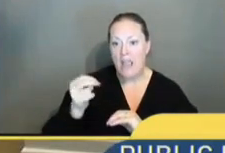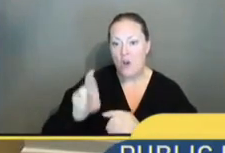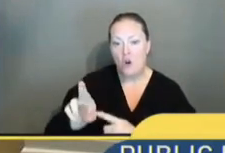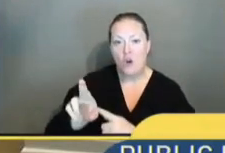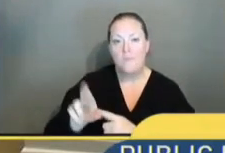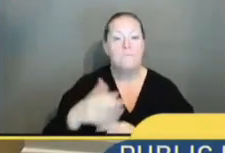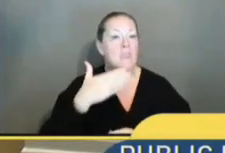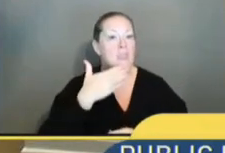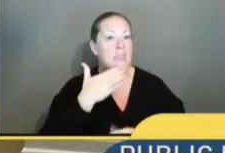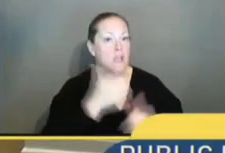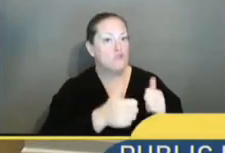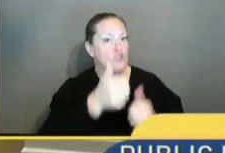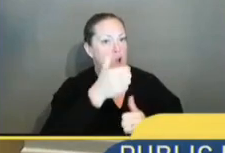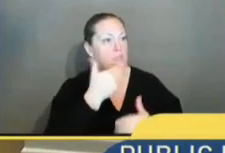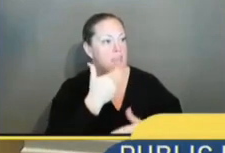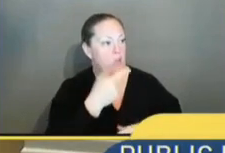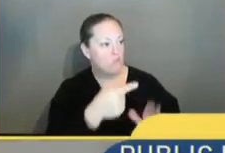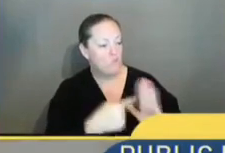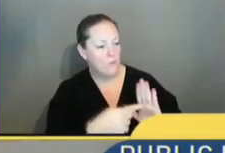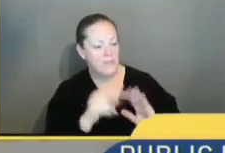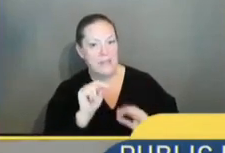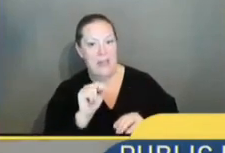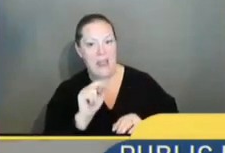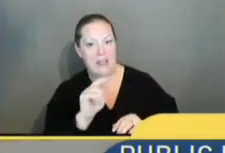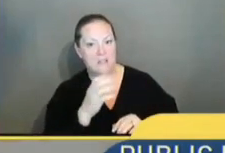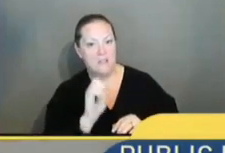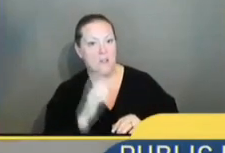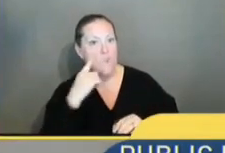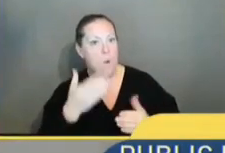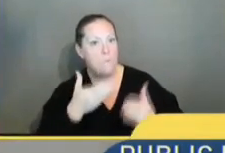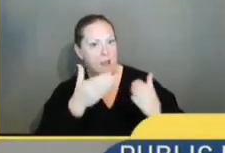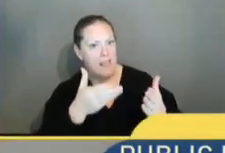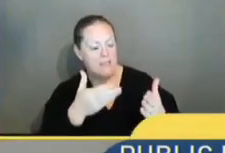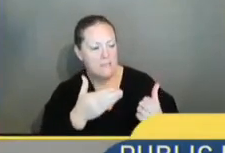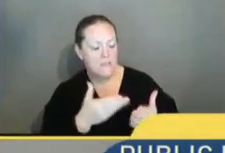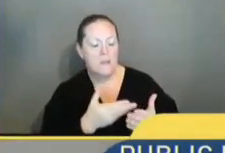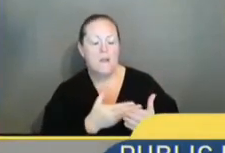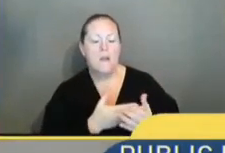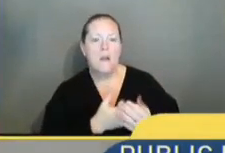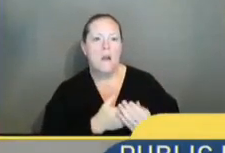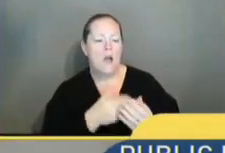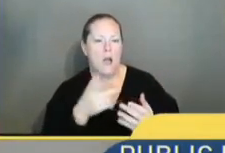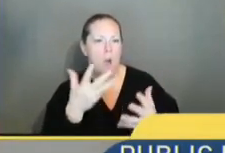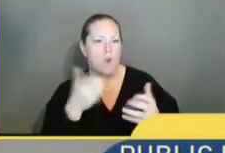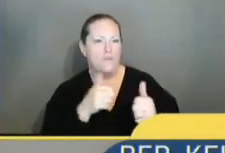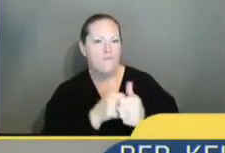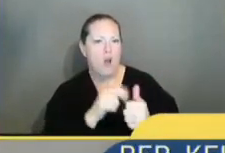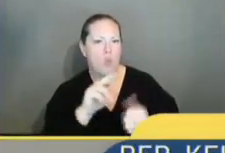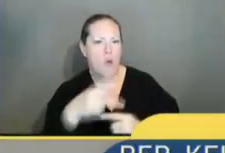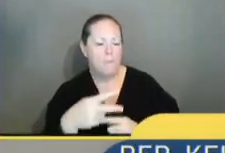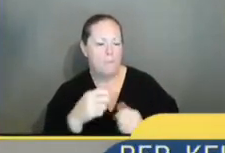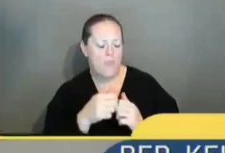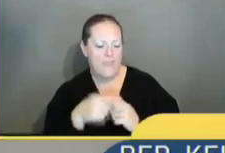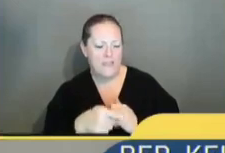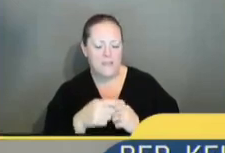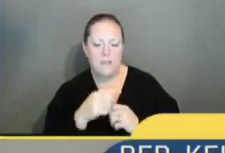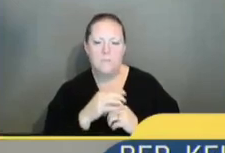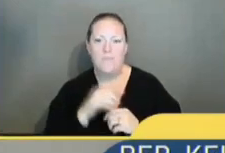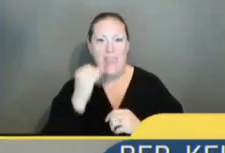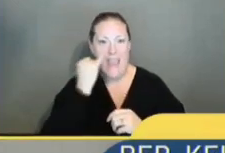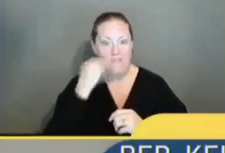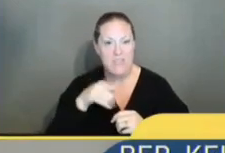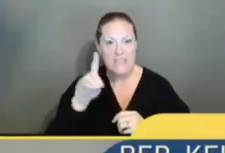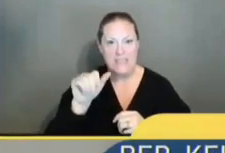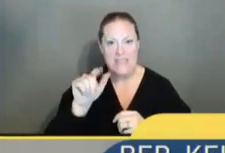thank you, Representative Nance, for bringing this forward. But to follow up with this, and if this data is for